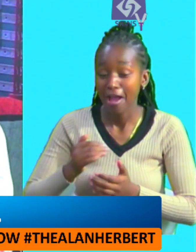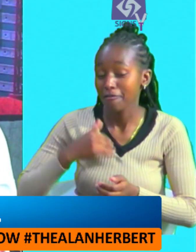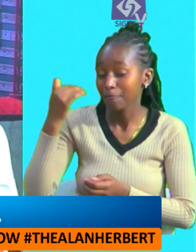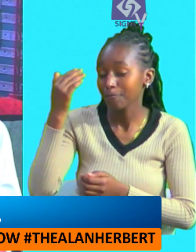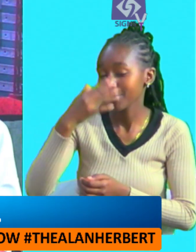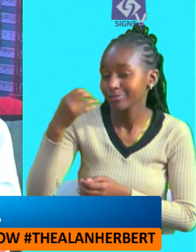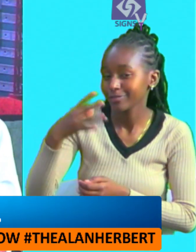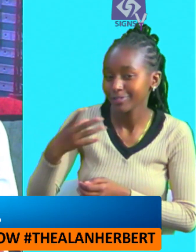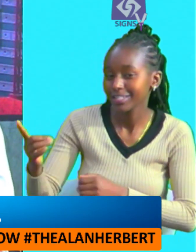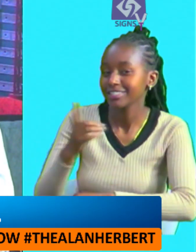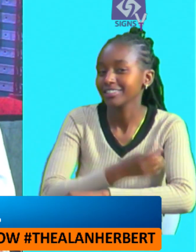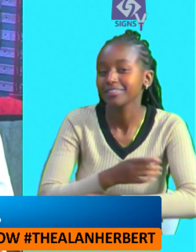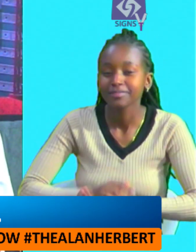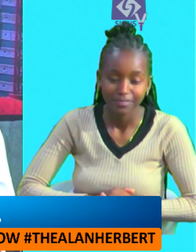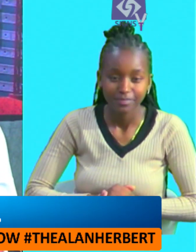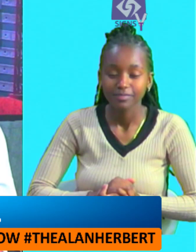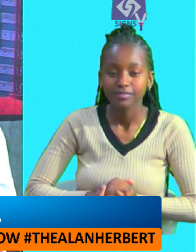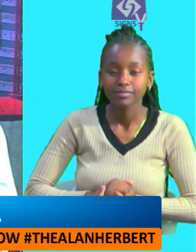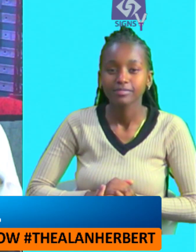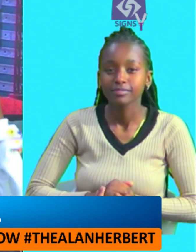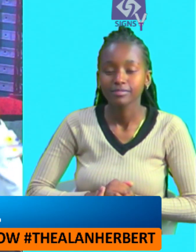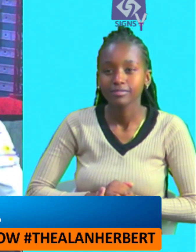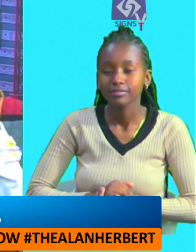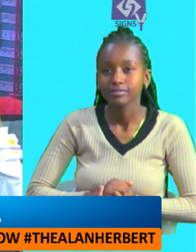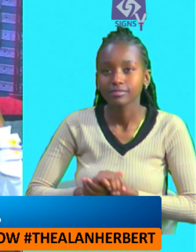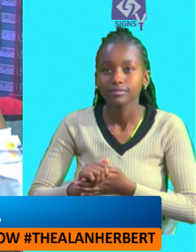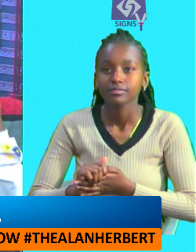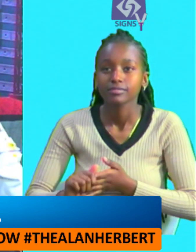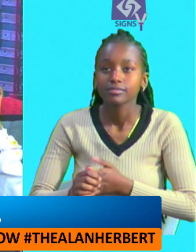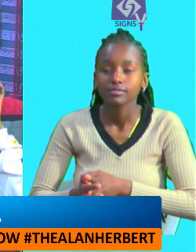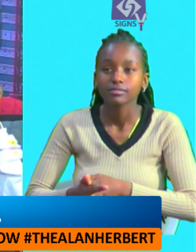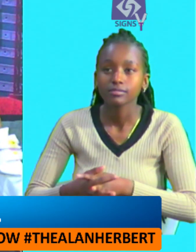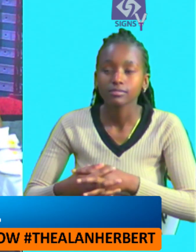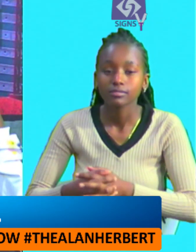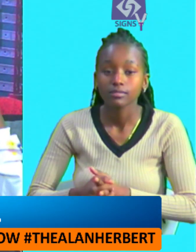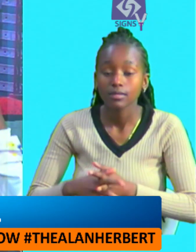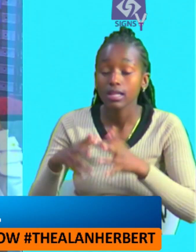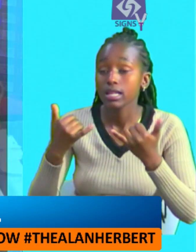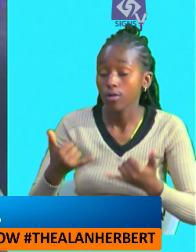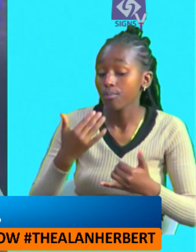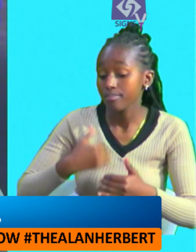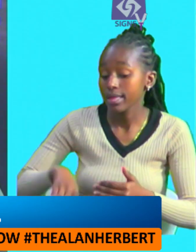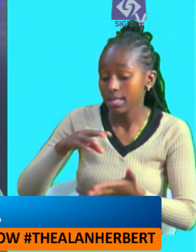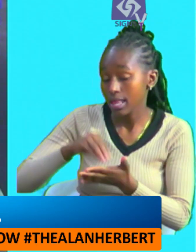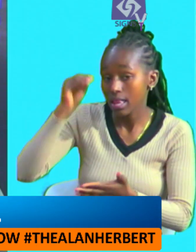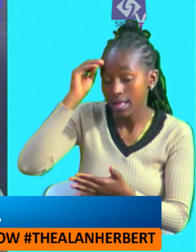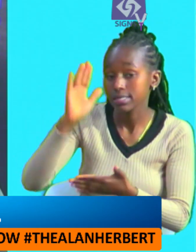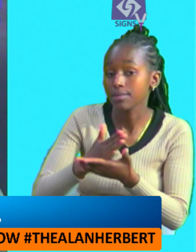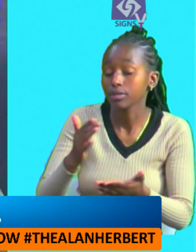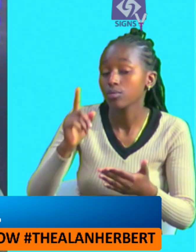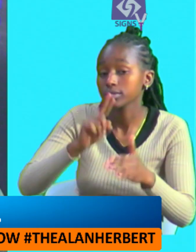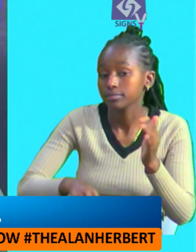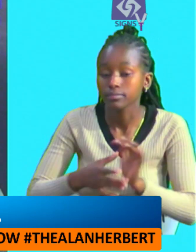is in the dailies, and you're done. Yeah. But now with podcasts, you can go wild. Yeah. You can literally talk